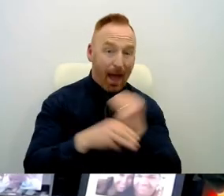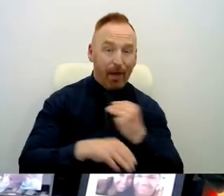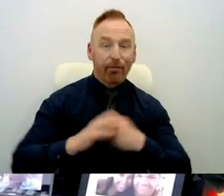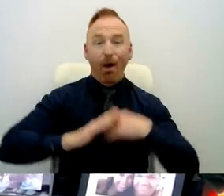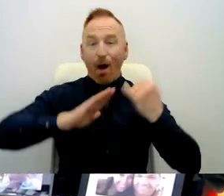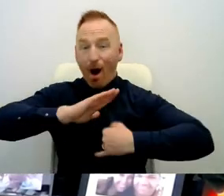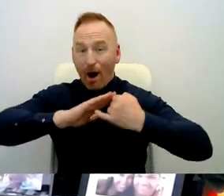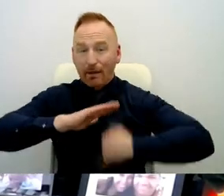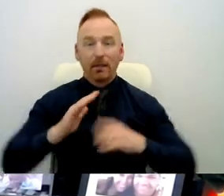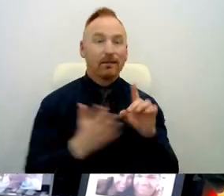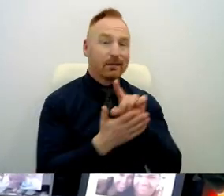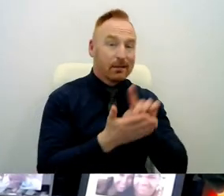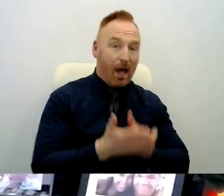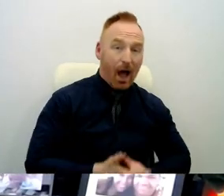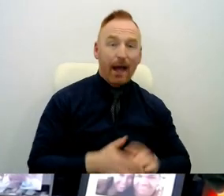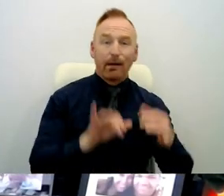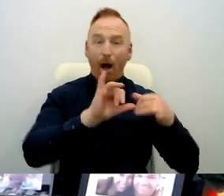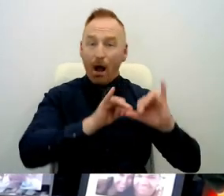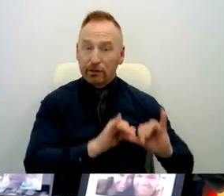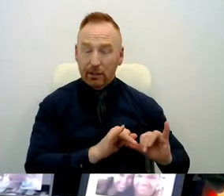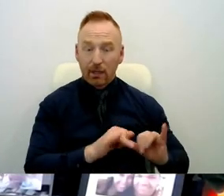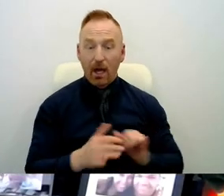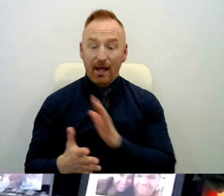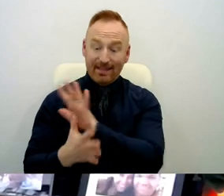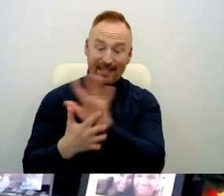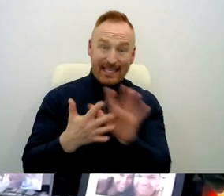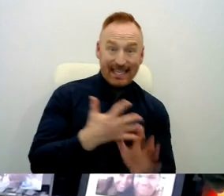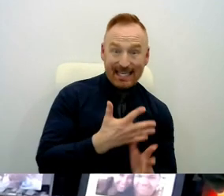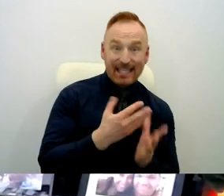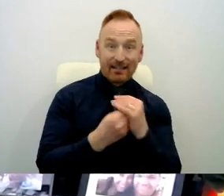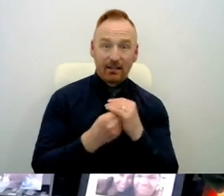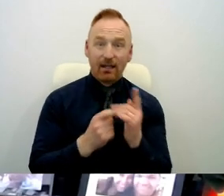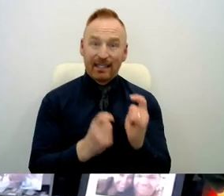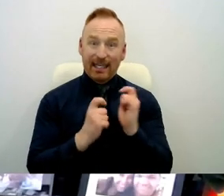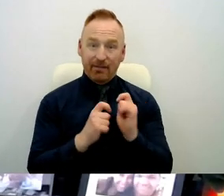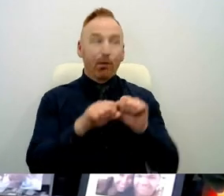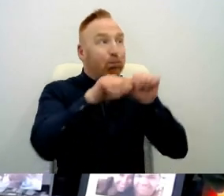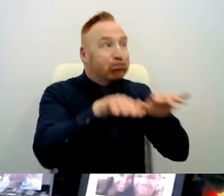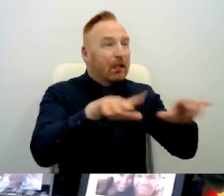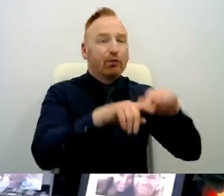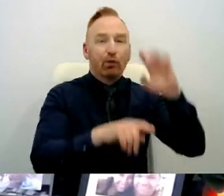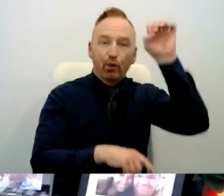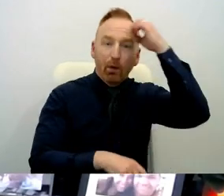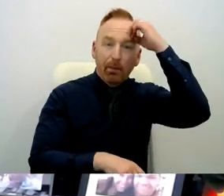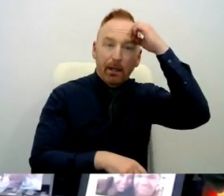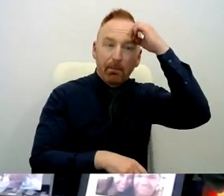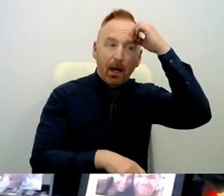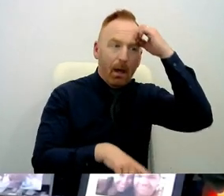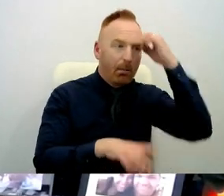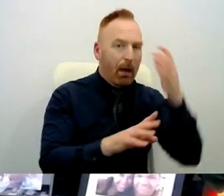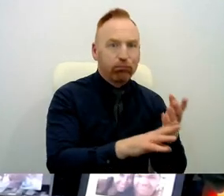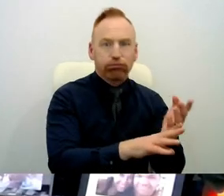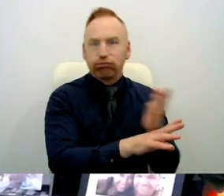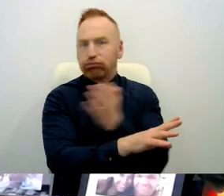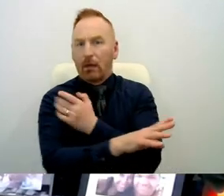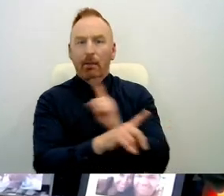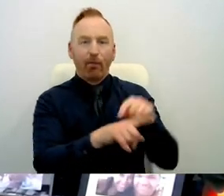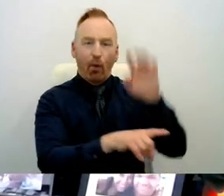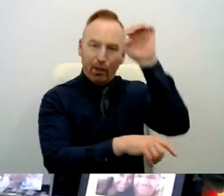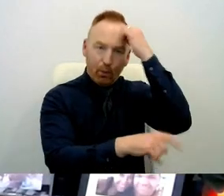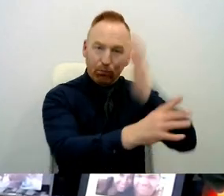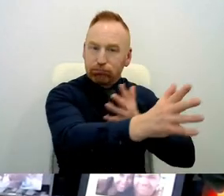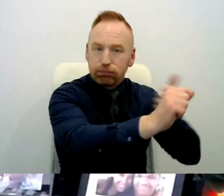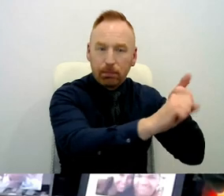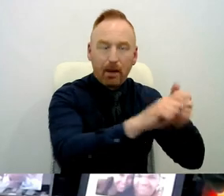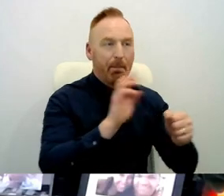and design. And they brought those gifts to other parts of Europe long before the balance of Europe caught